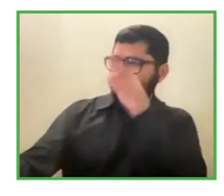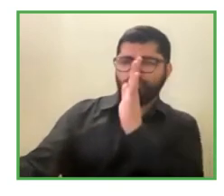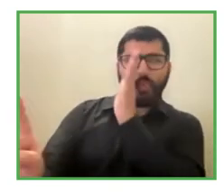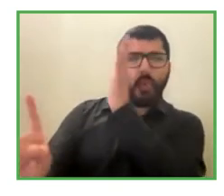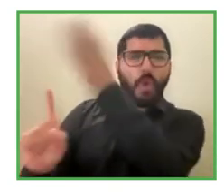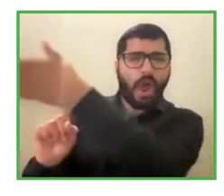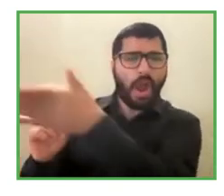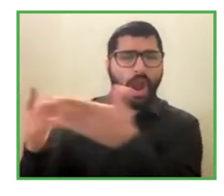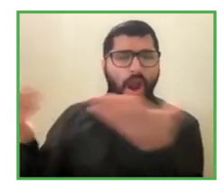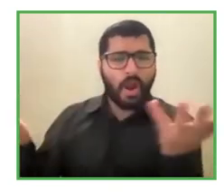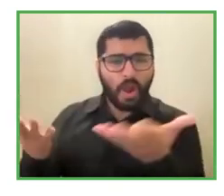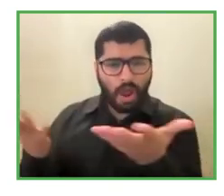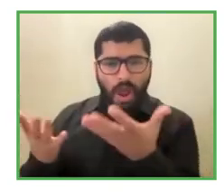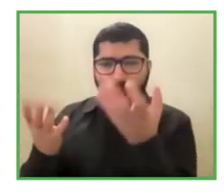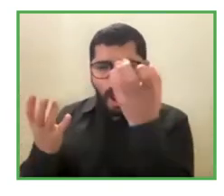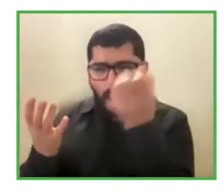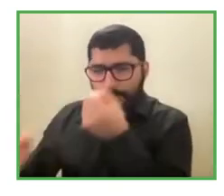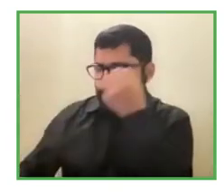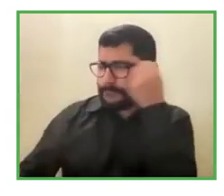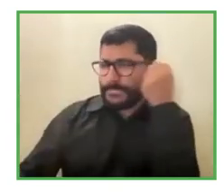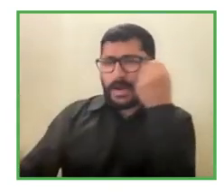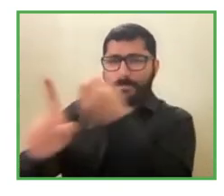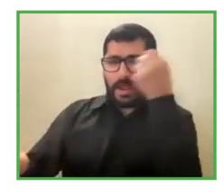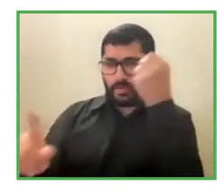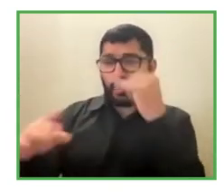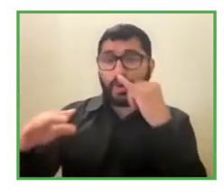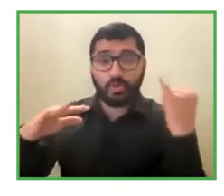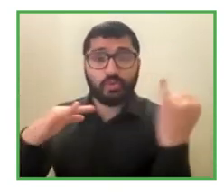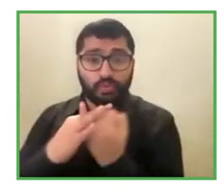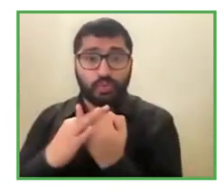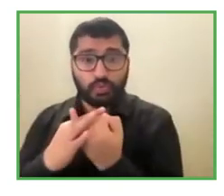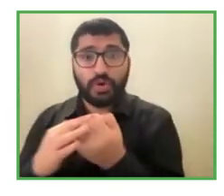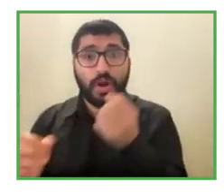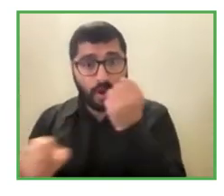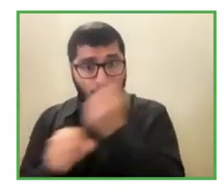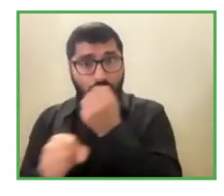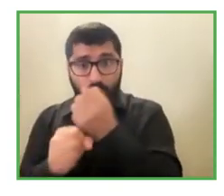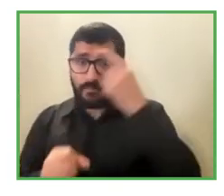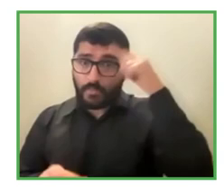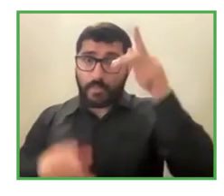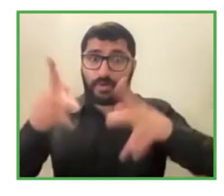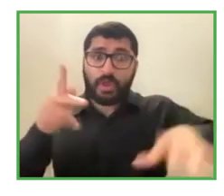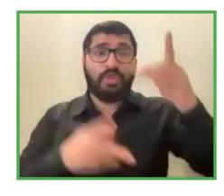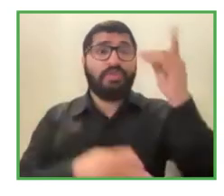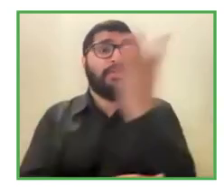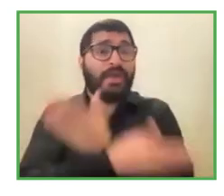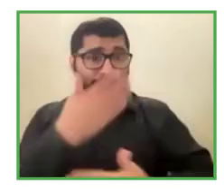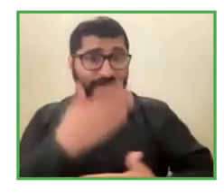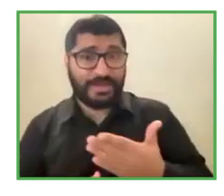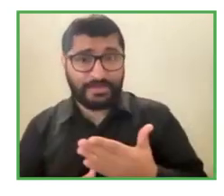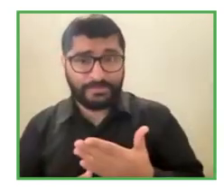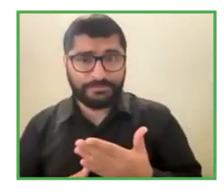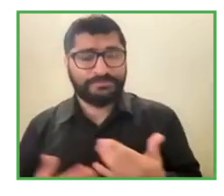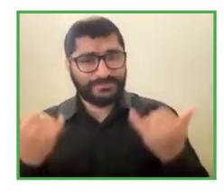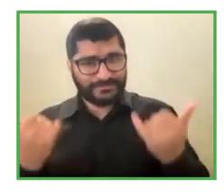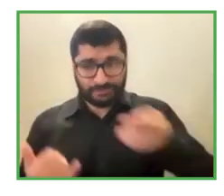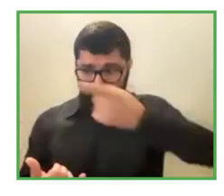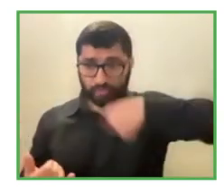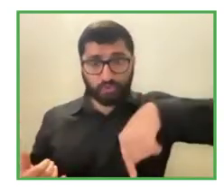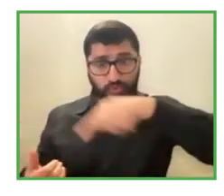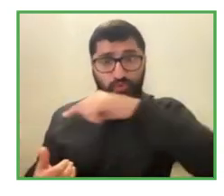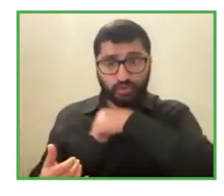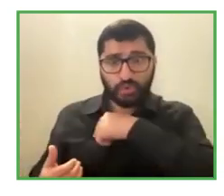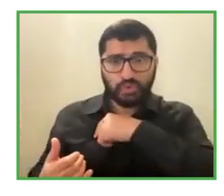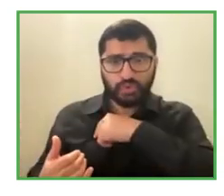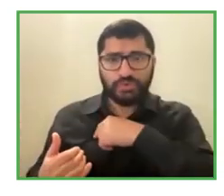is to impact labor inclusion in people with disabilities. And to us,